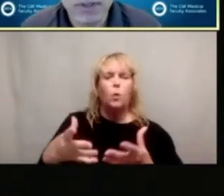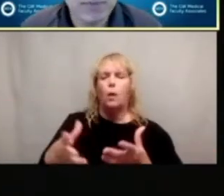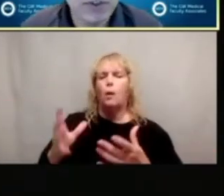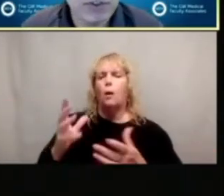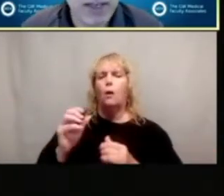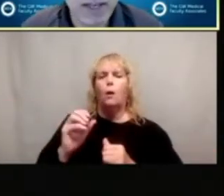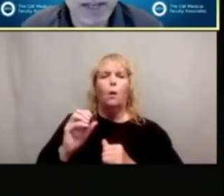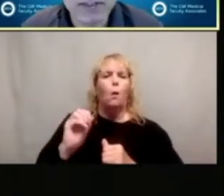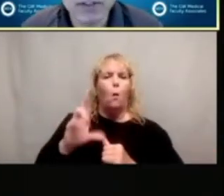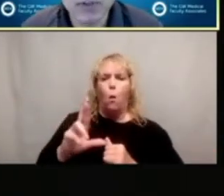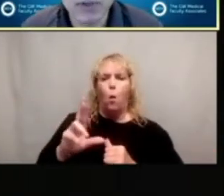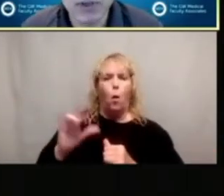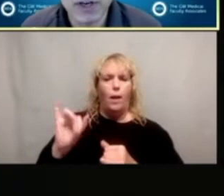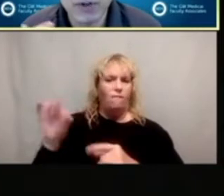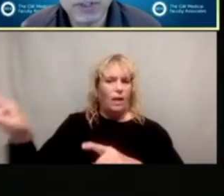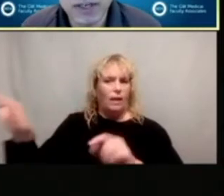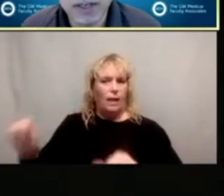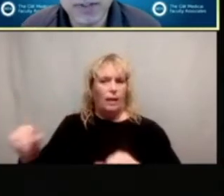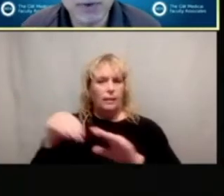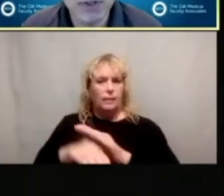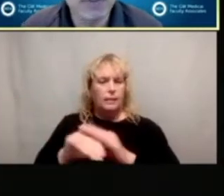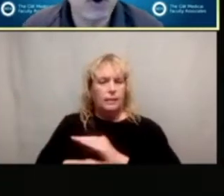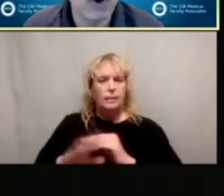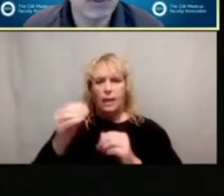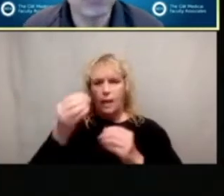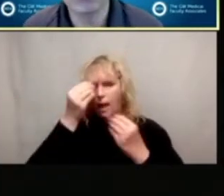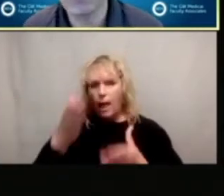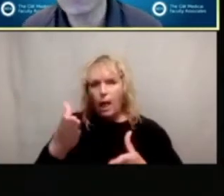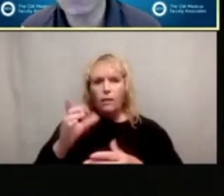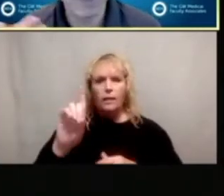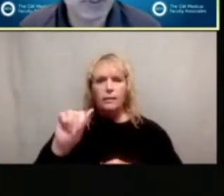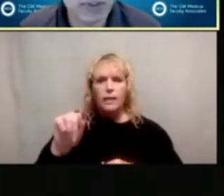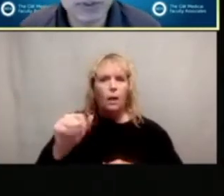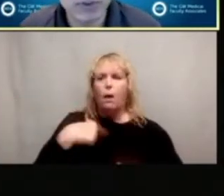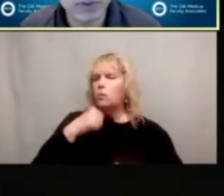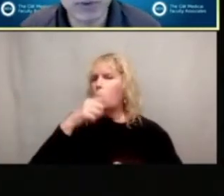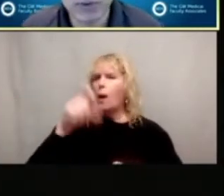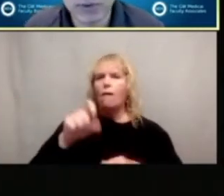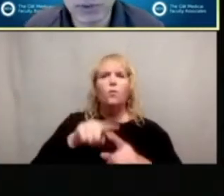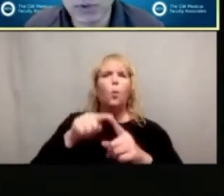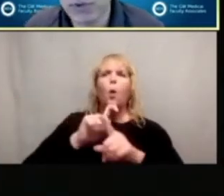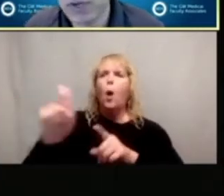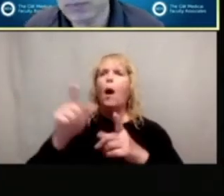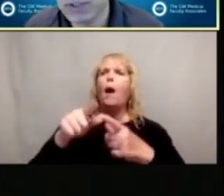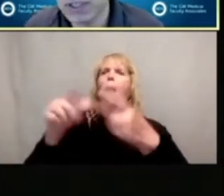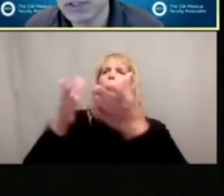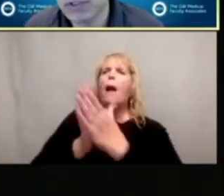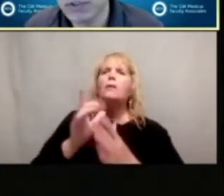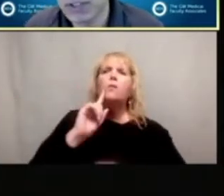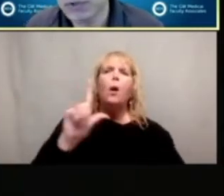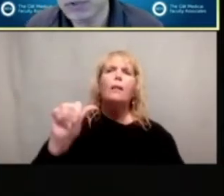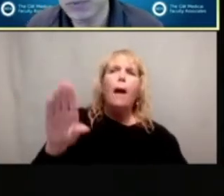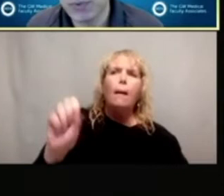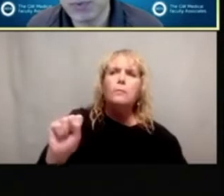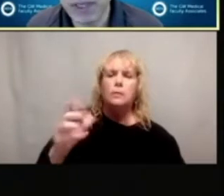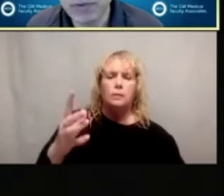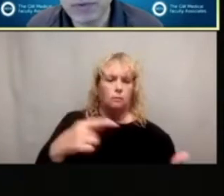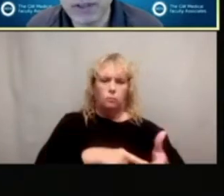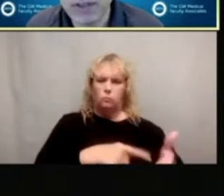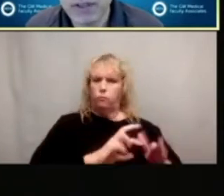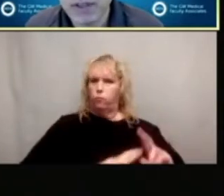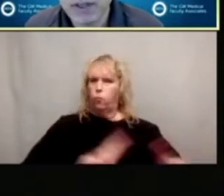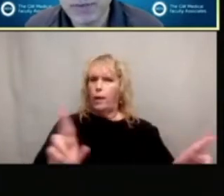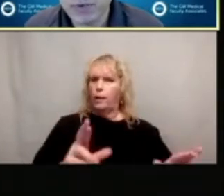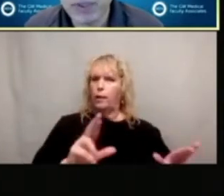Or if patients have access to their health data now, they don't have to call and request lab results or other explanations. So I think there's a real